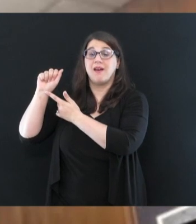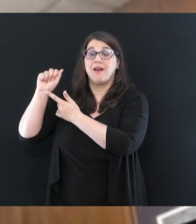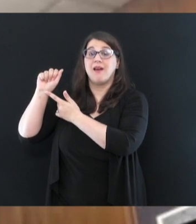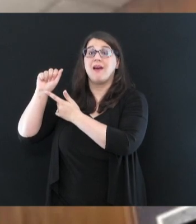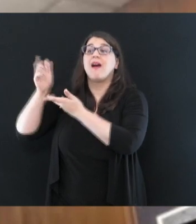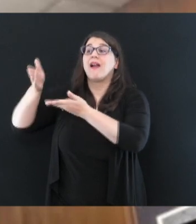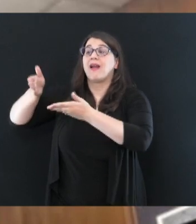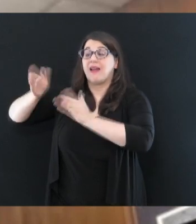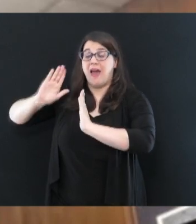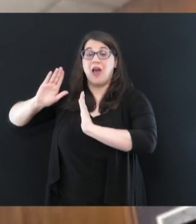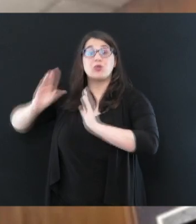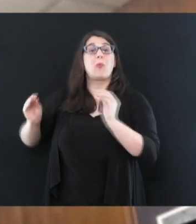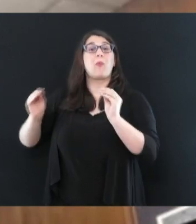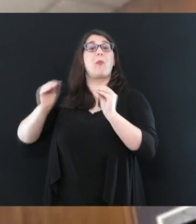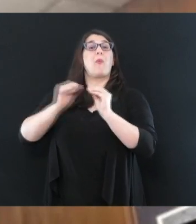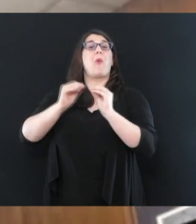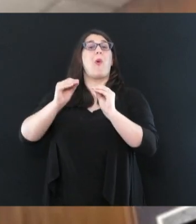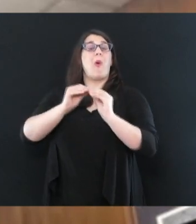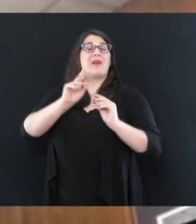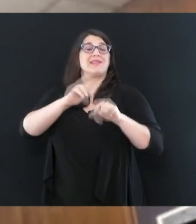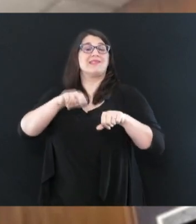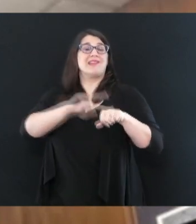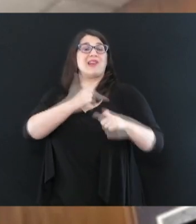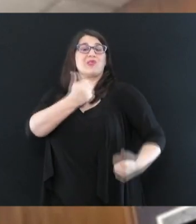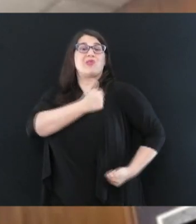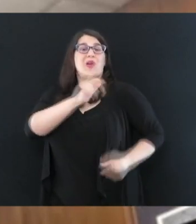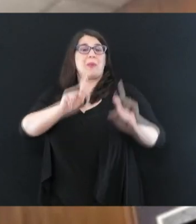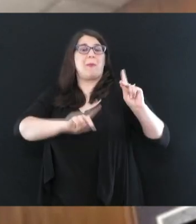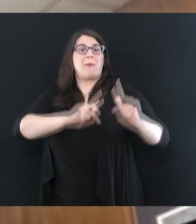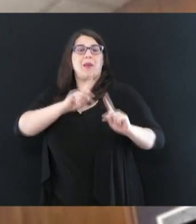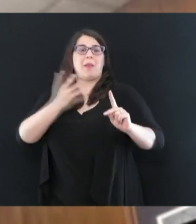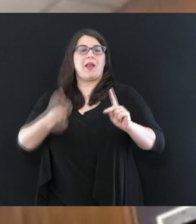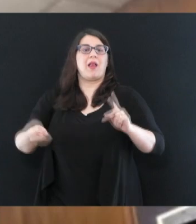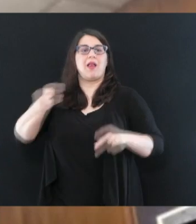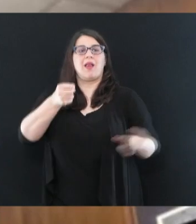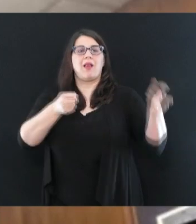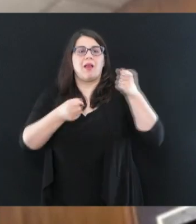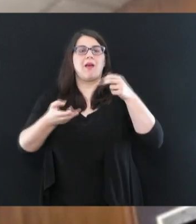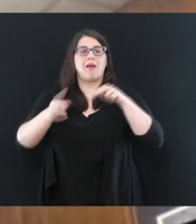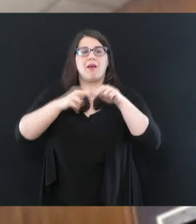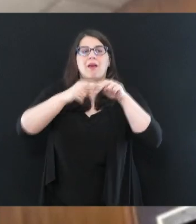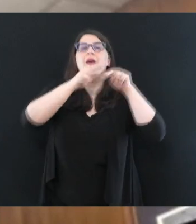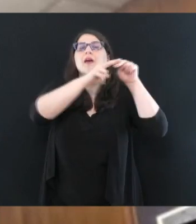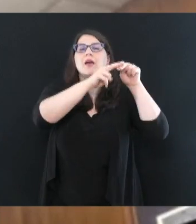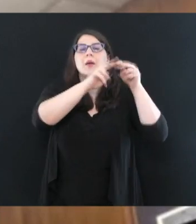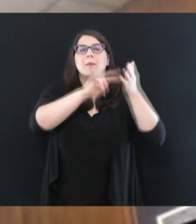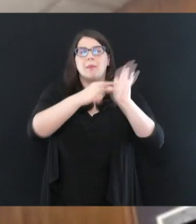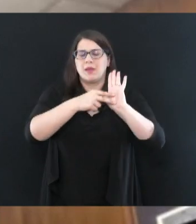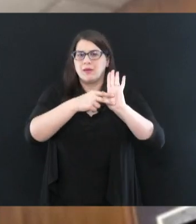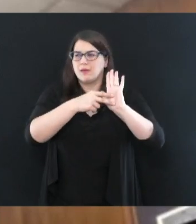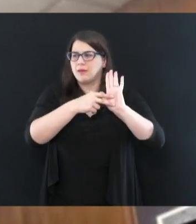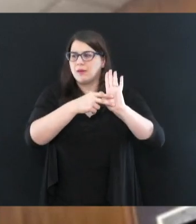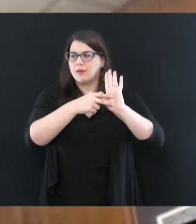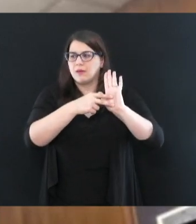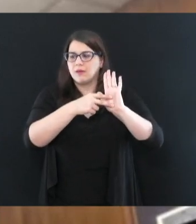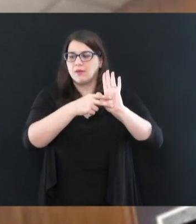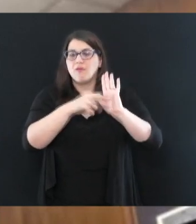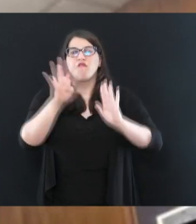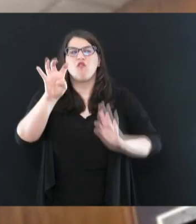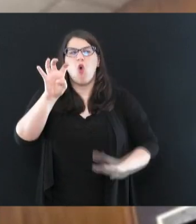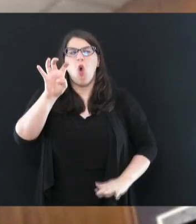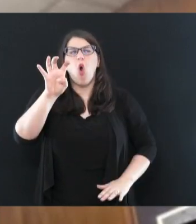Guard personnel, so we'll go up to 400 employees, guardsmen, who will be 75%